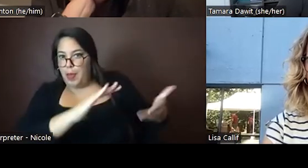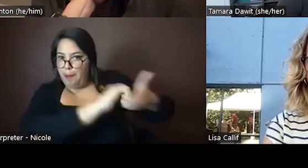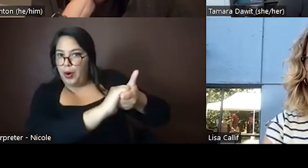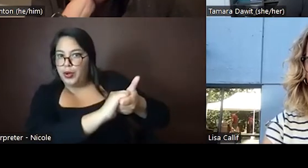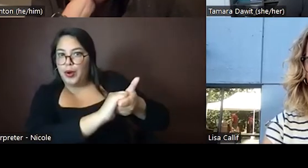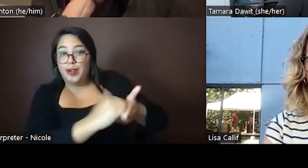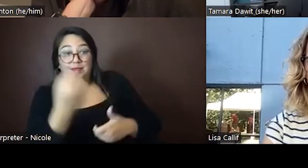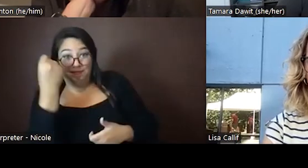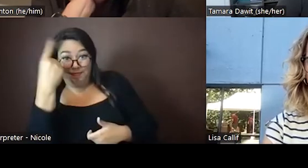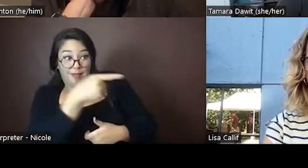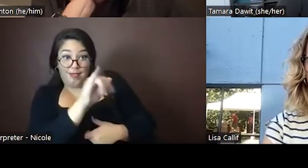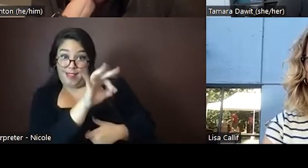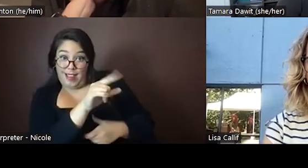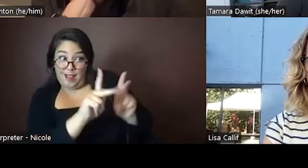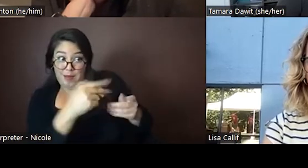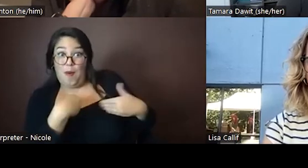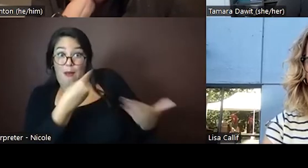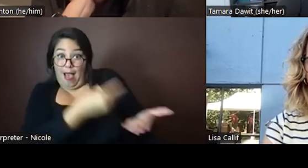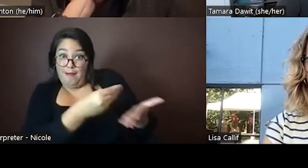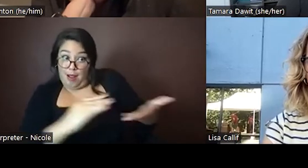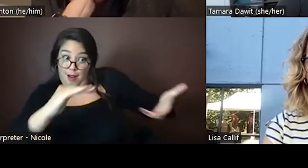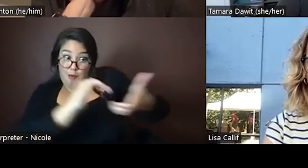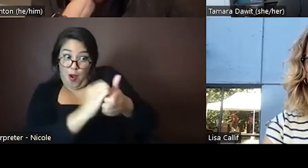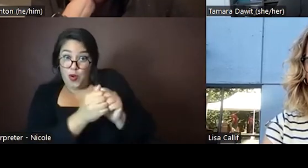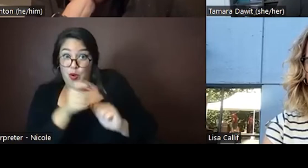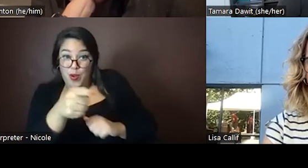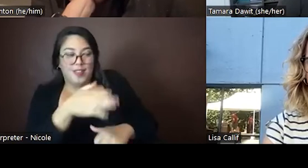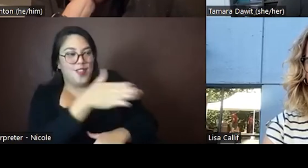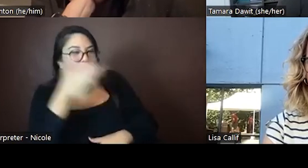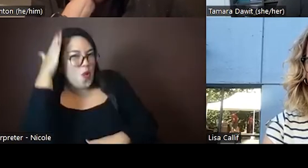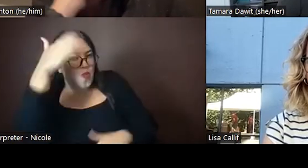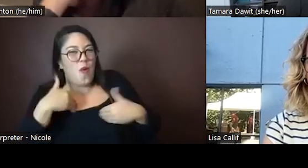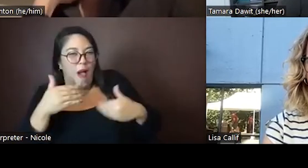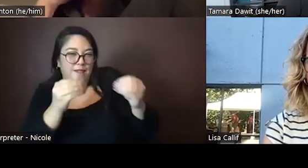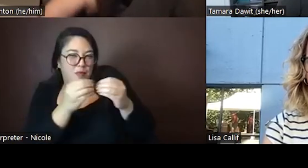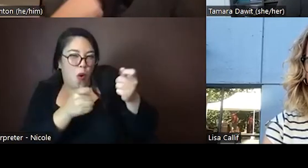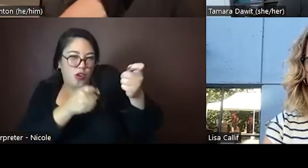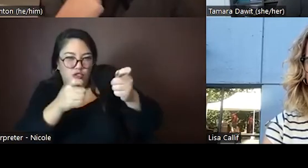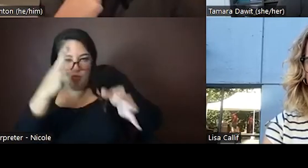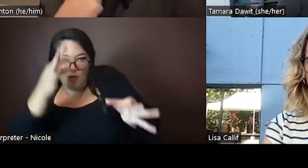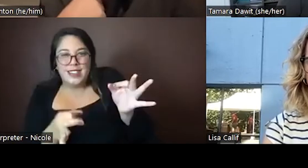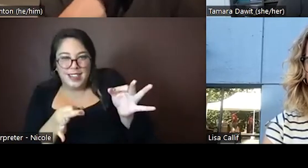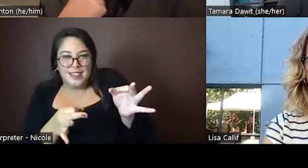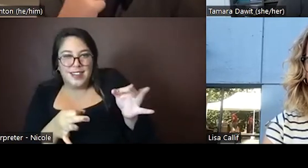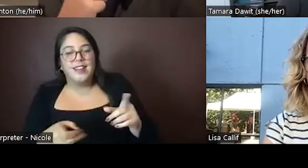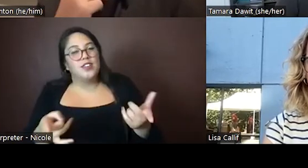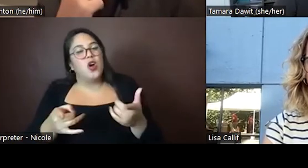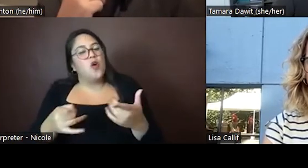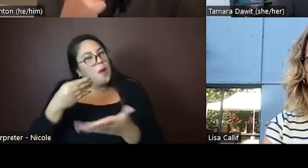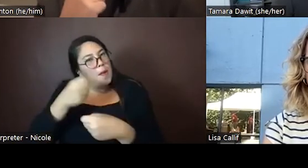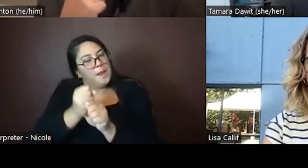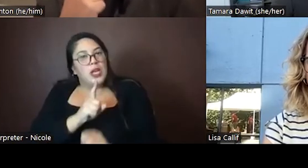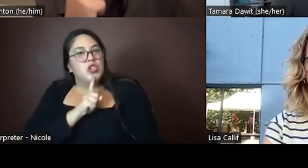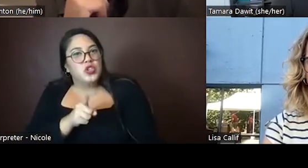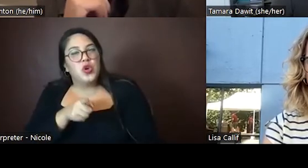able to develop your idea kind of not cheaply, but not too expensively, you know, keep it close, keep your